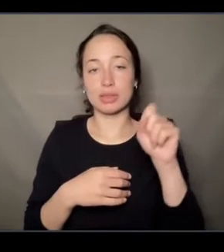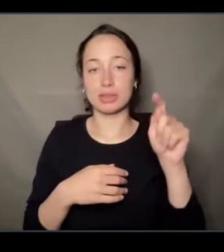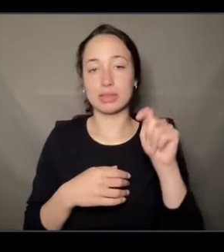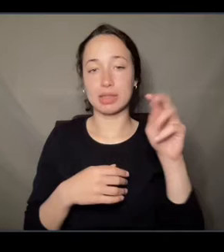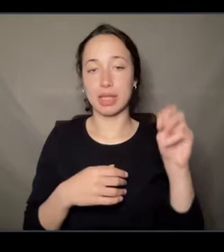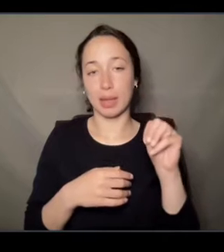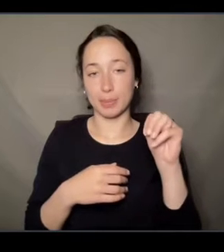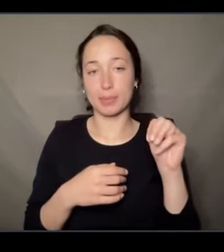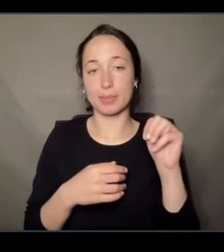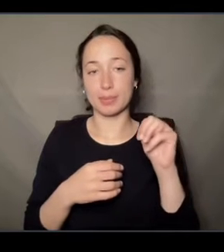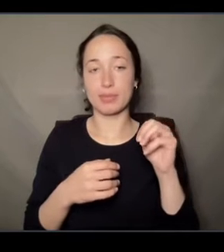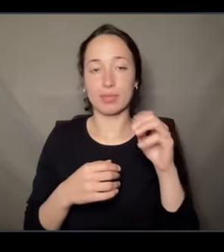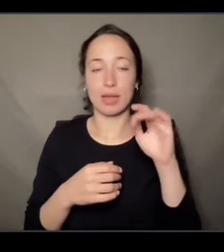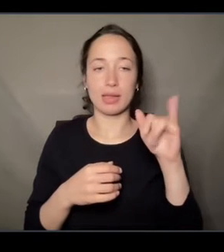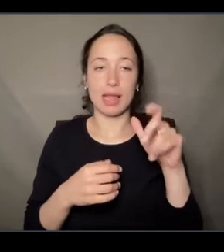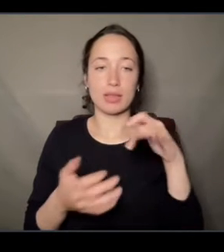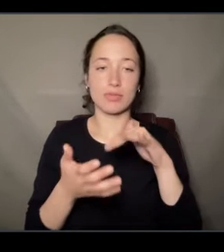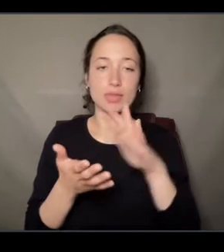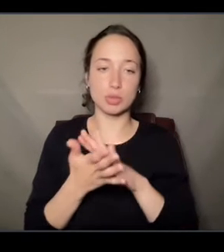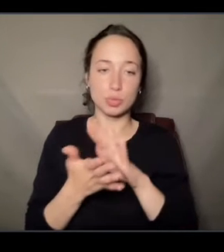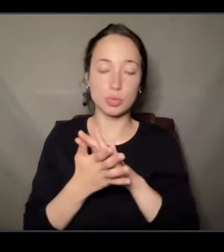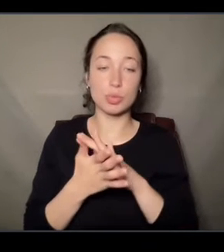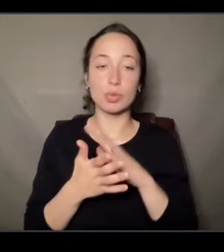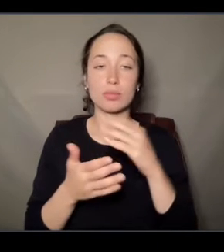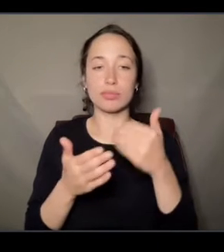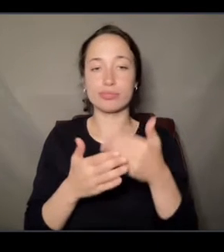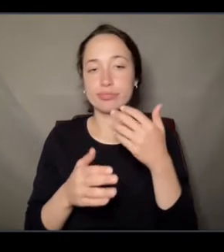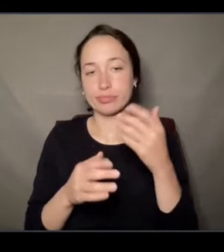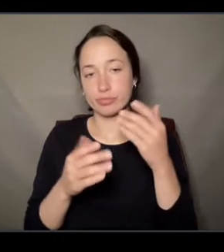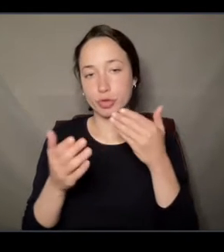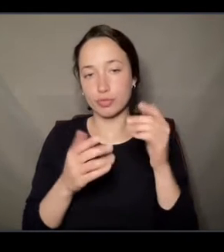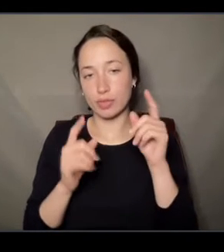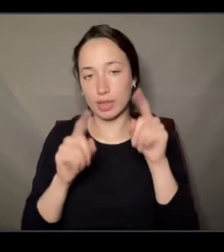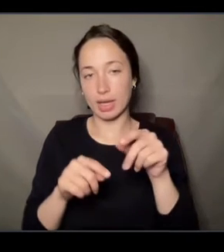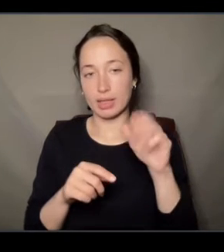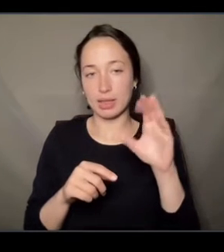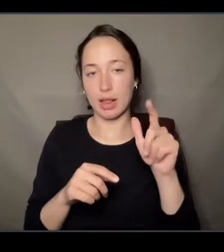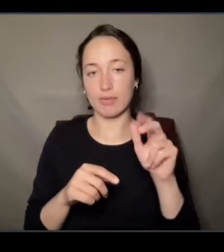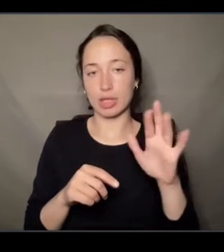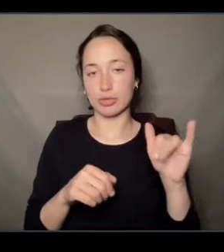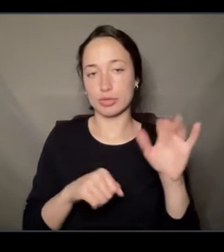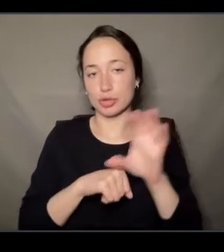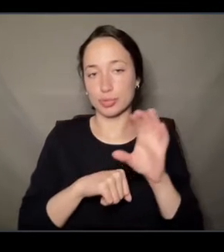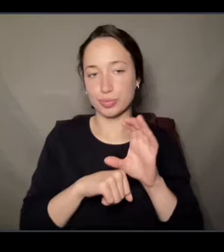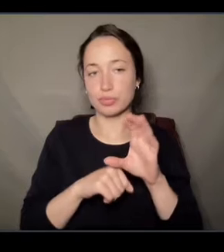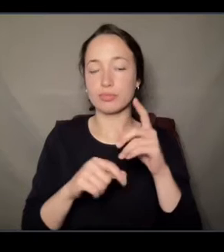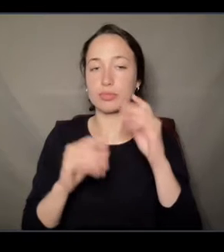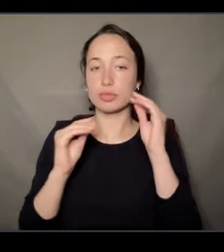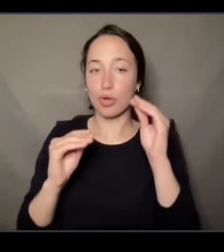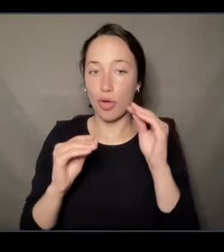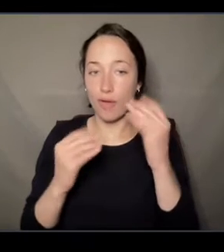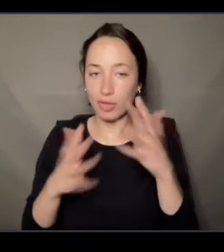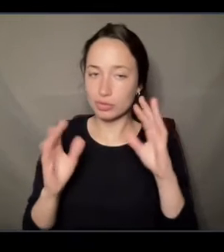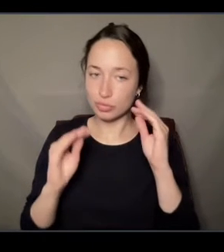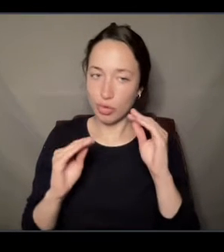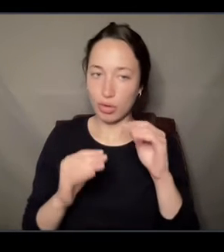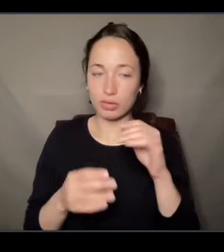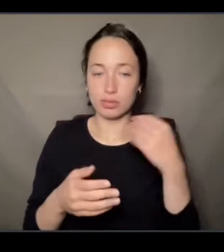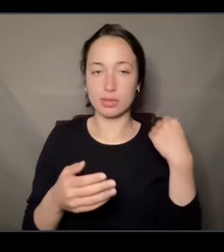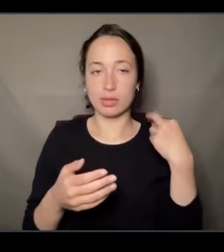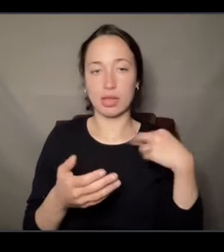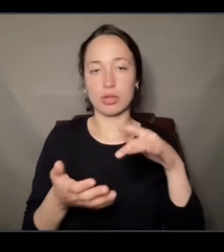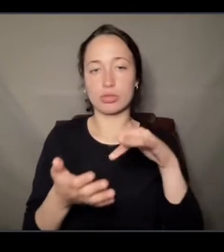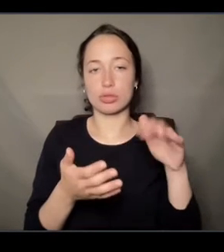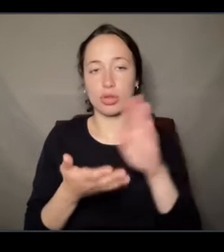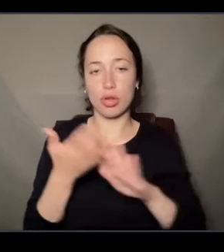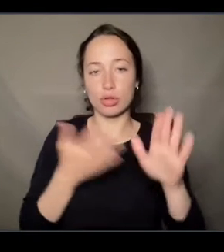her STM from Yale Divinity School. Prior to serving at Calvary, Atula has taught